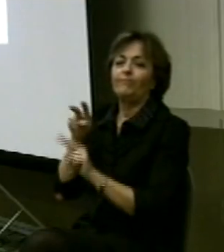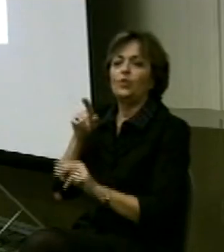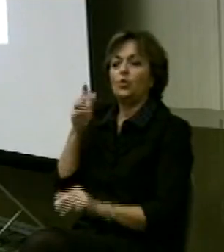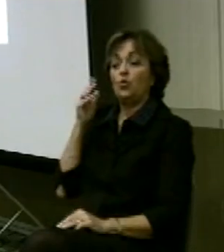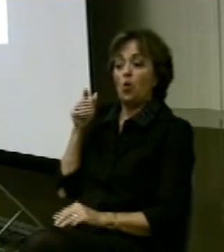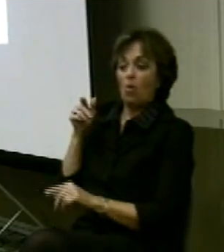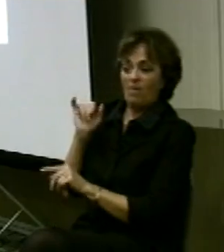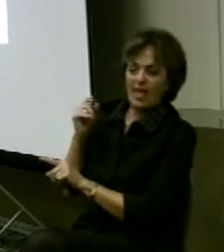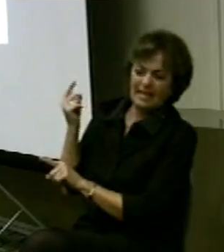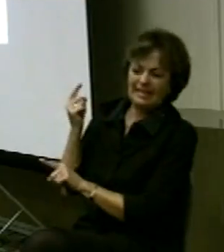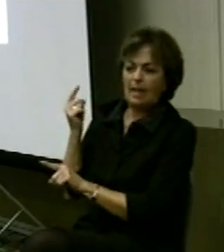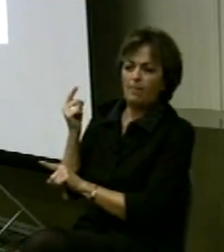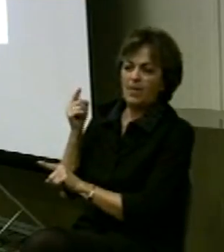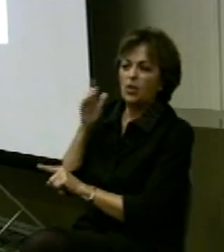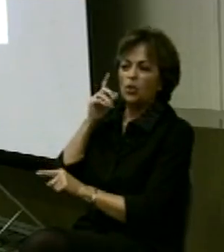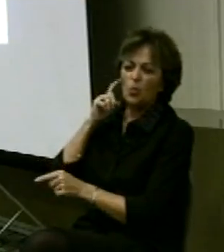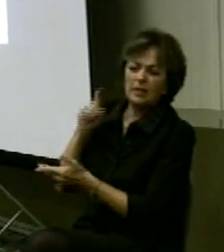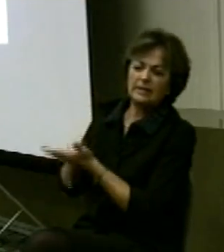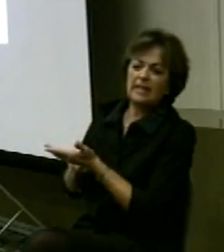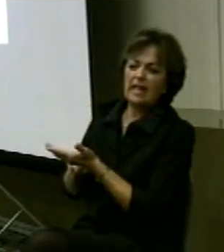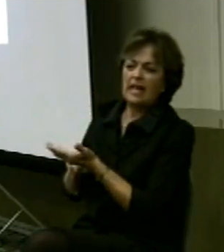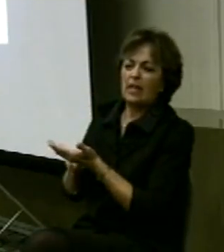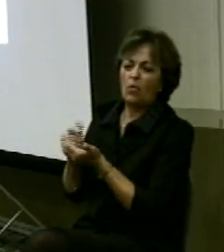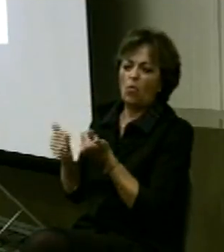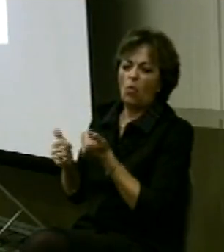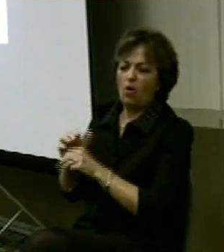something that you would see or would not see.